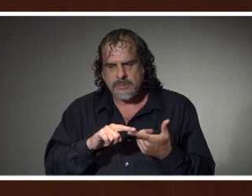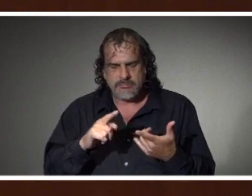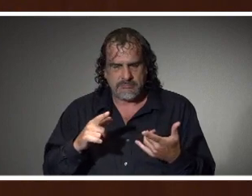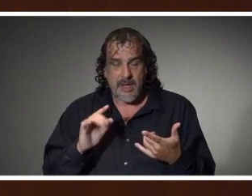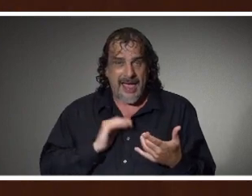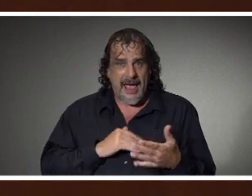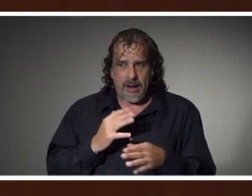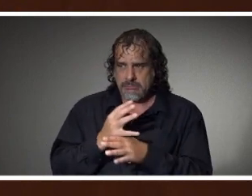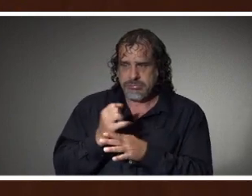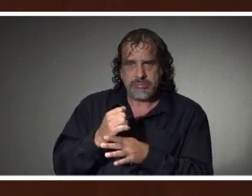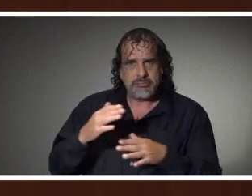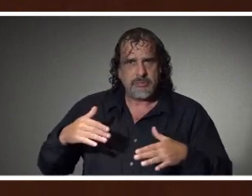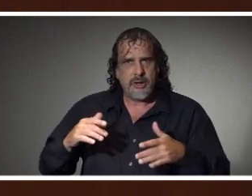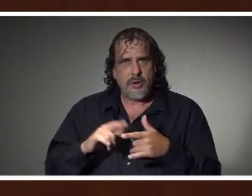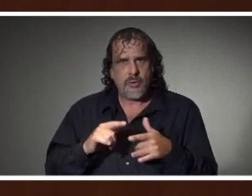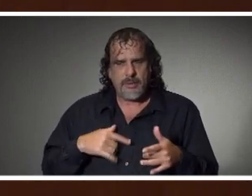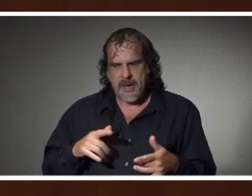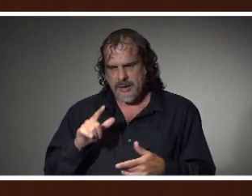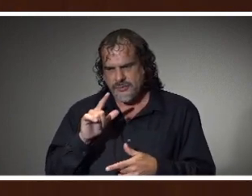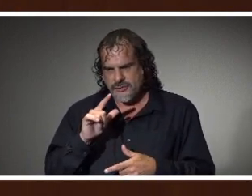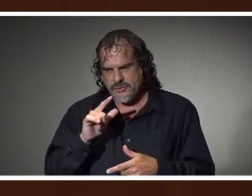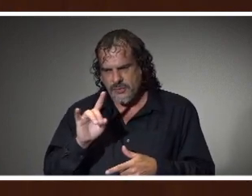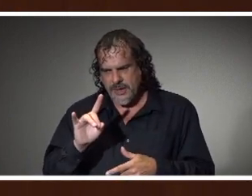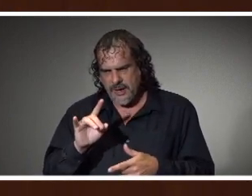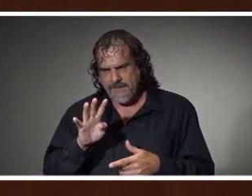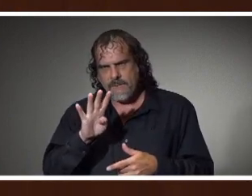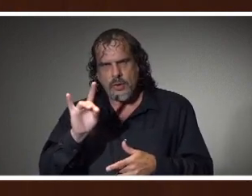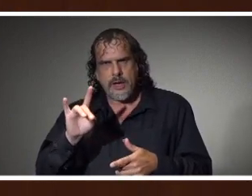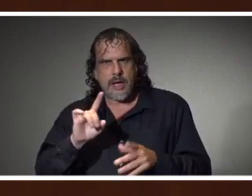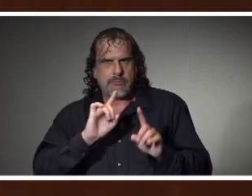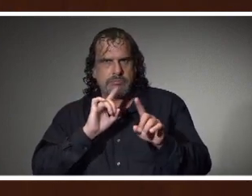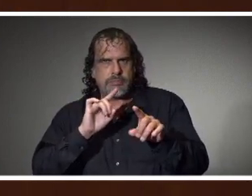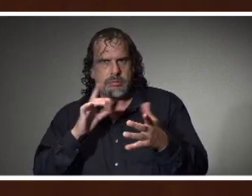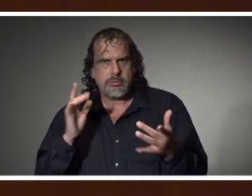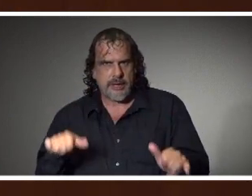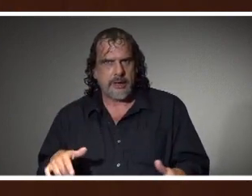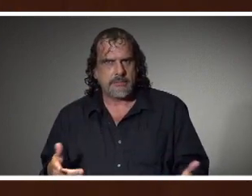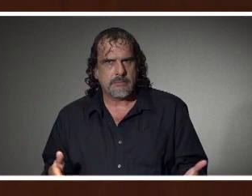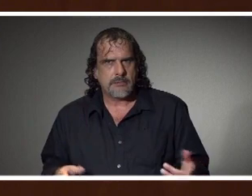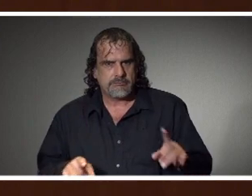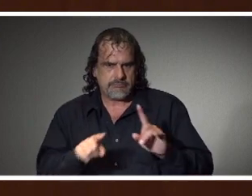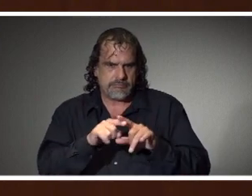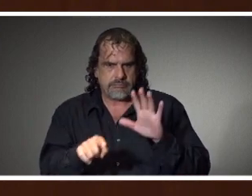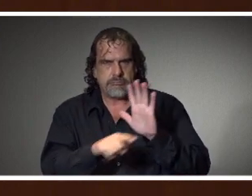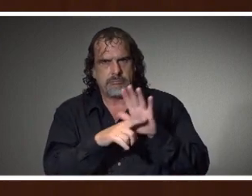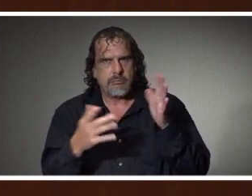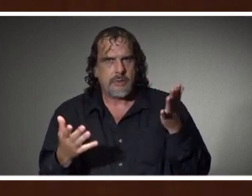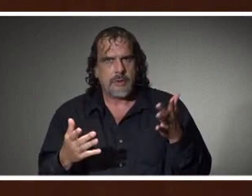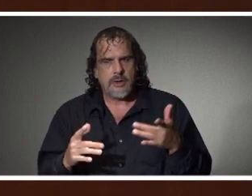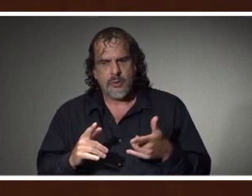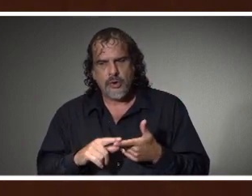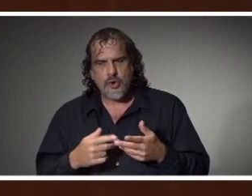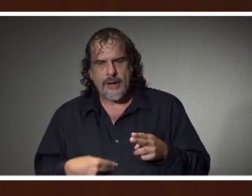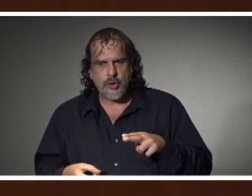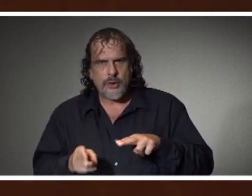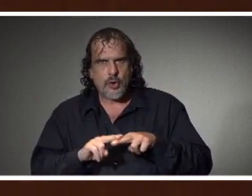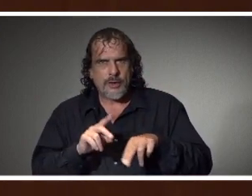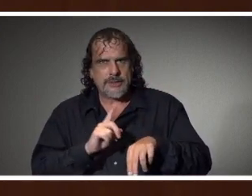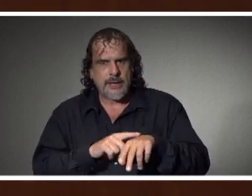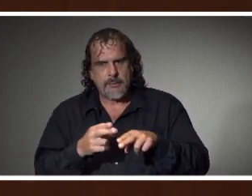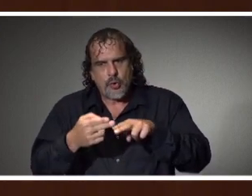capacity. We're still at 24, 48-hour turnaround for our endeavors, and we'll continue to try to grow those. But